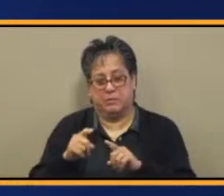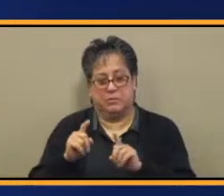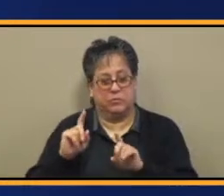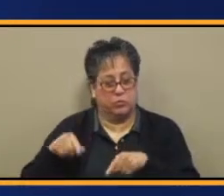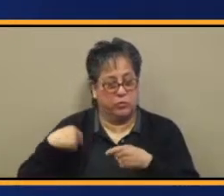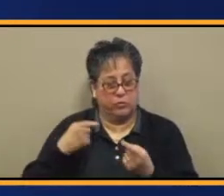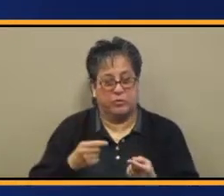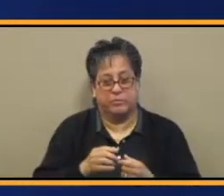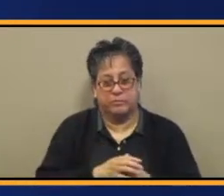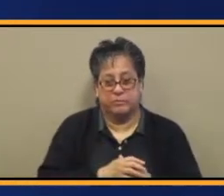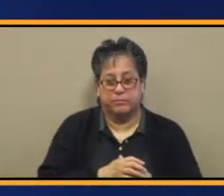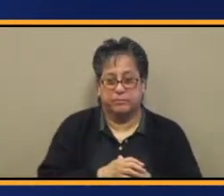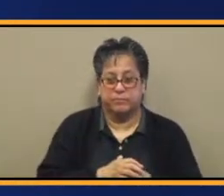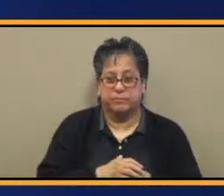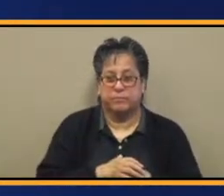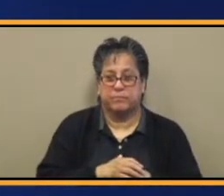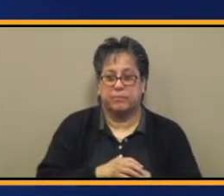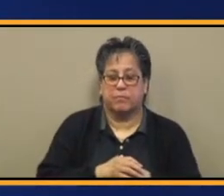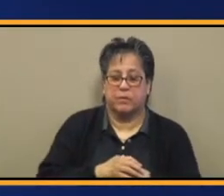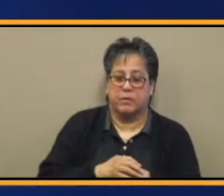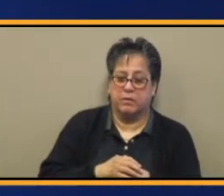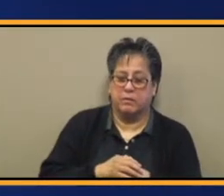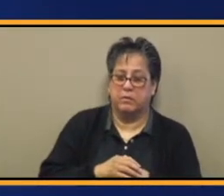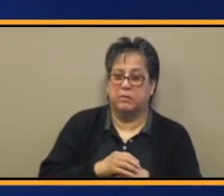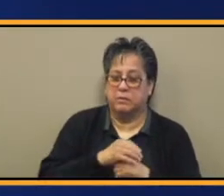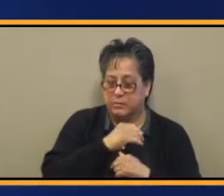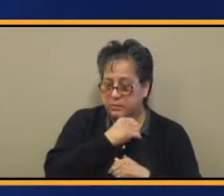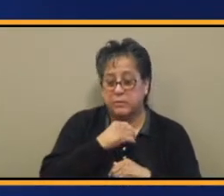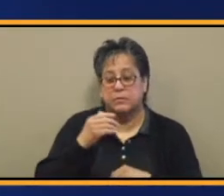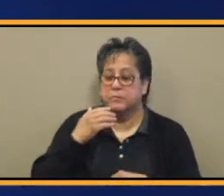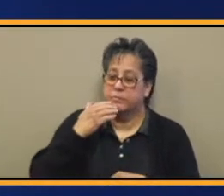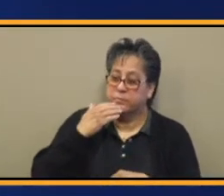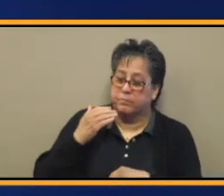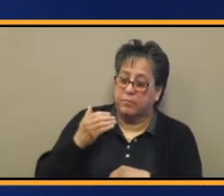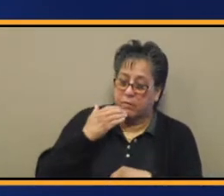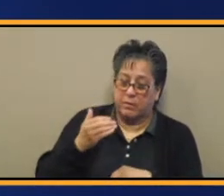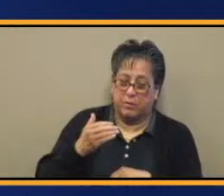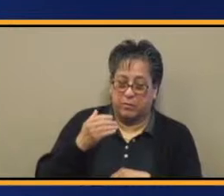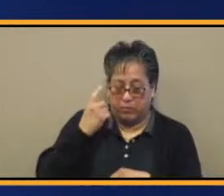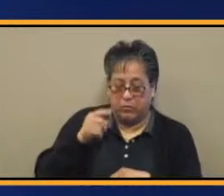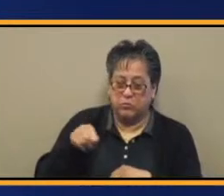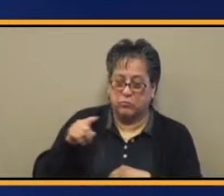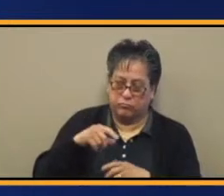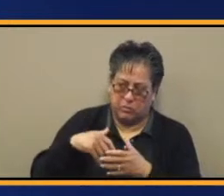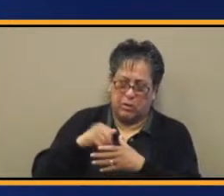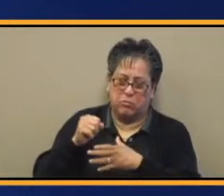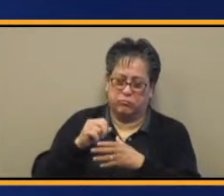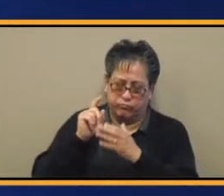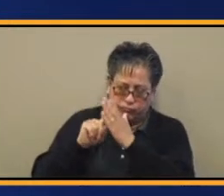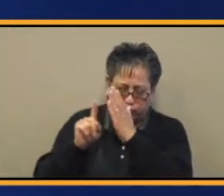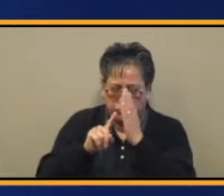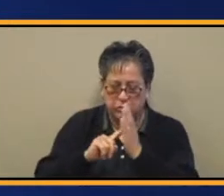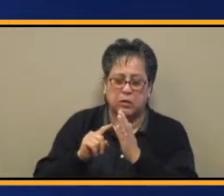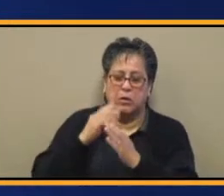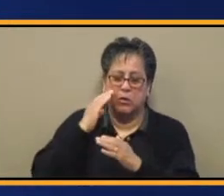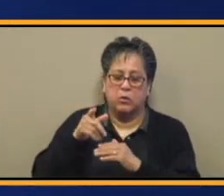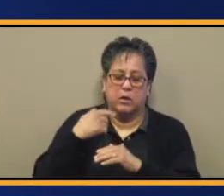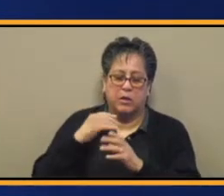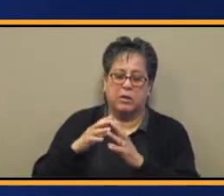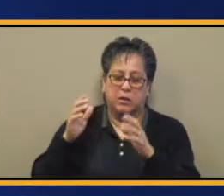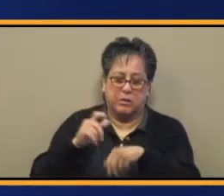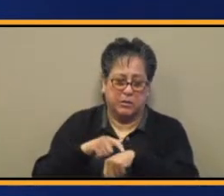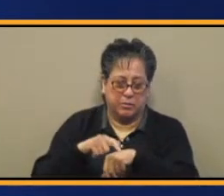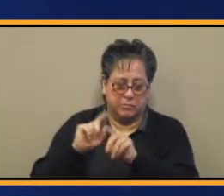that's what I have for now. Thank you, sir. And I thank you for going out there. And I know that you spent a lot of time the